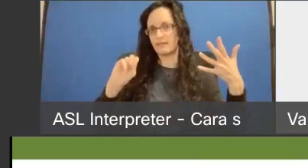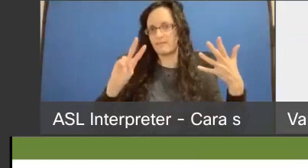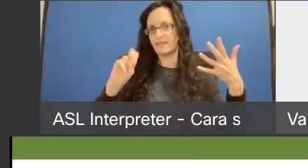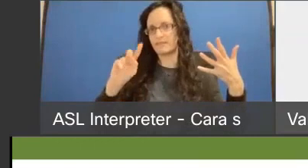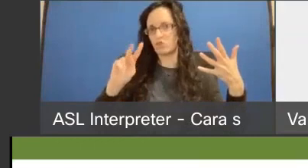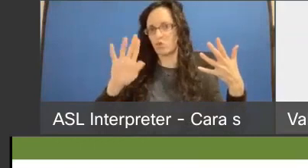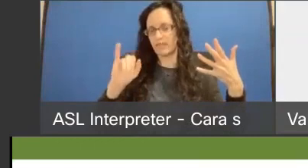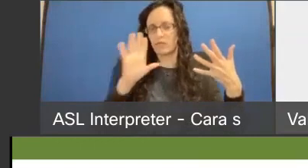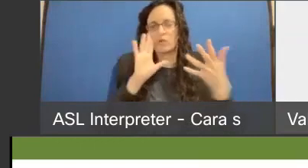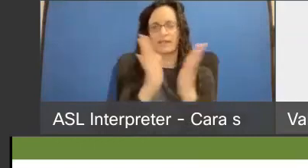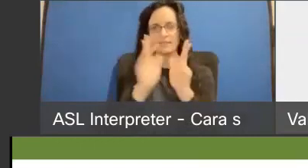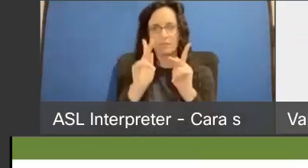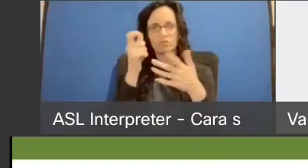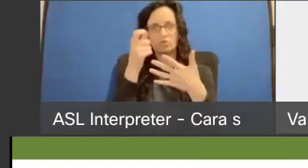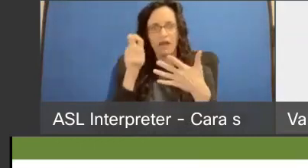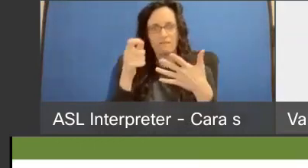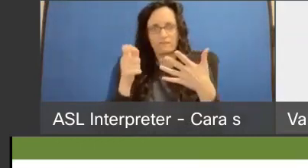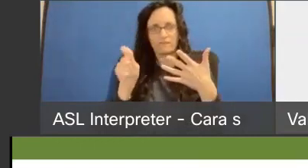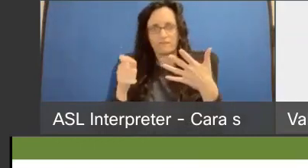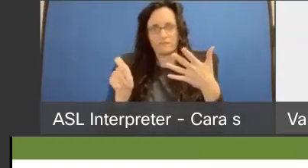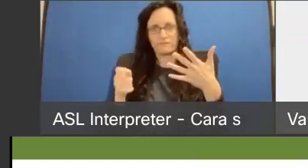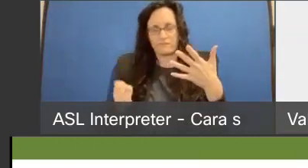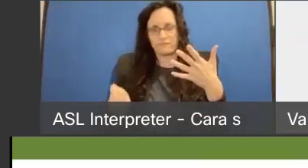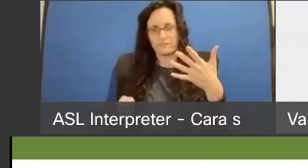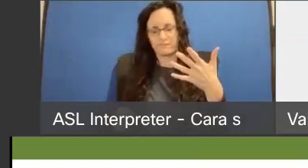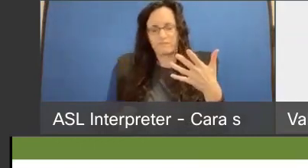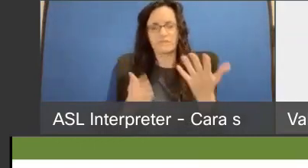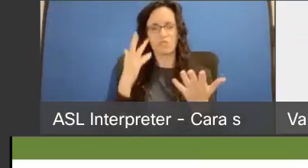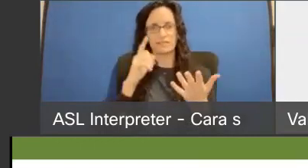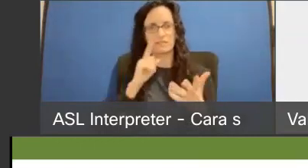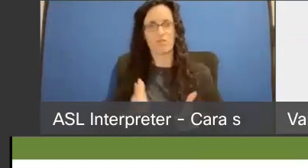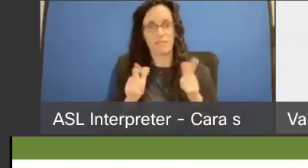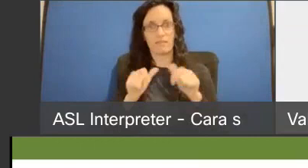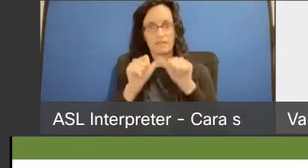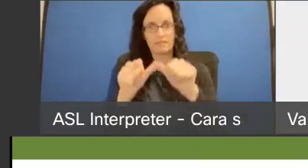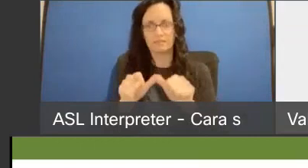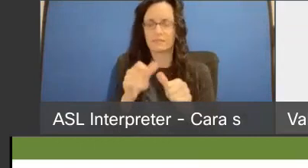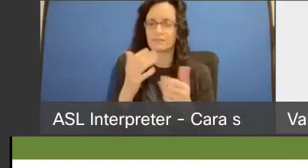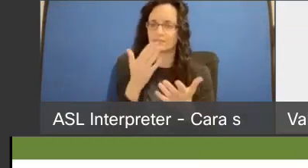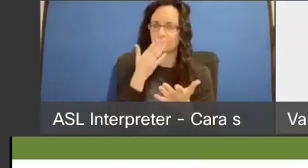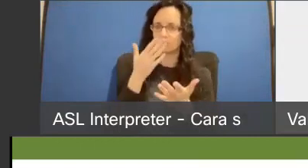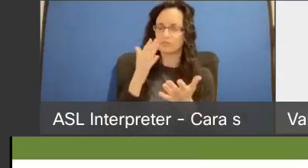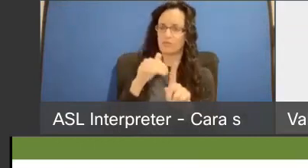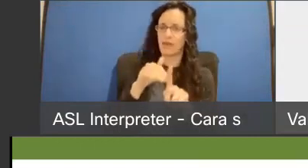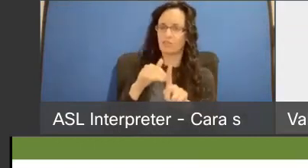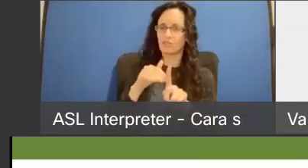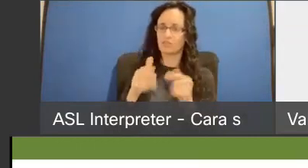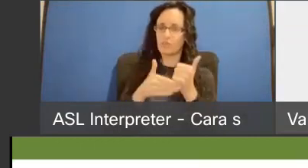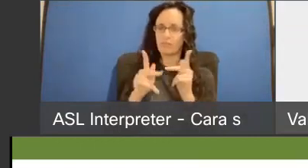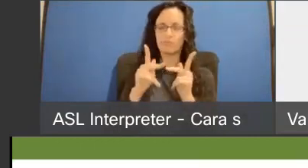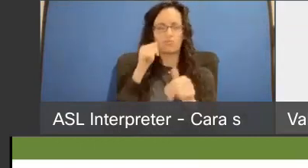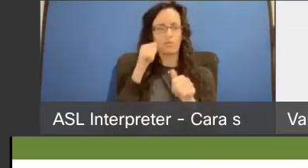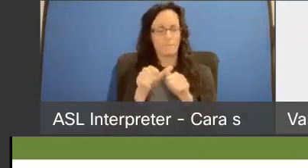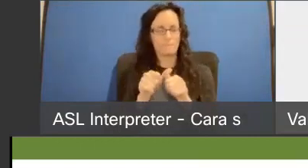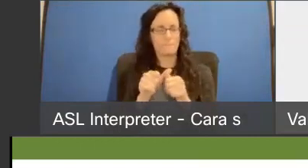check off what are some. It's helpful for us to know, but it's also a good reminder for people to help them focus on some of the protective factors in their